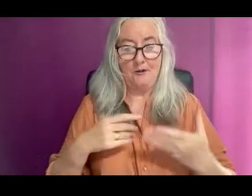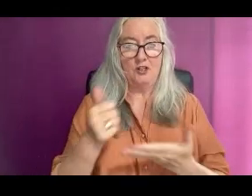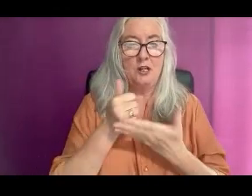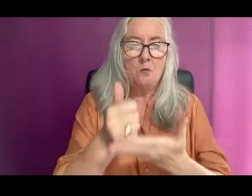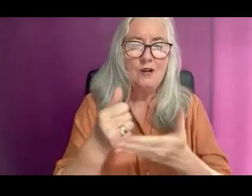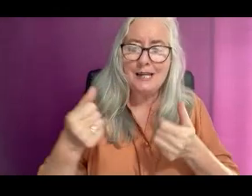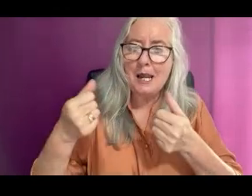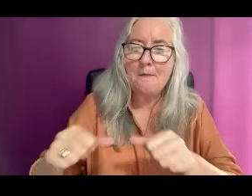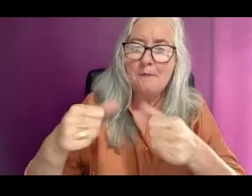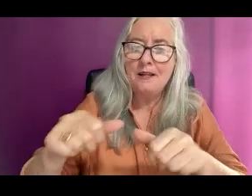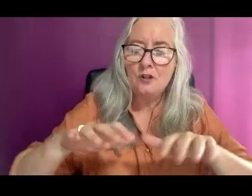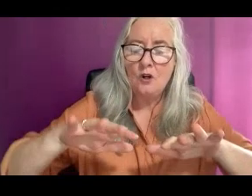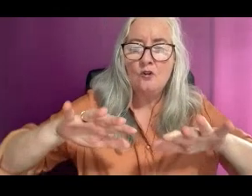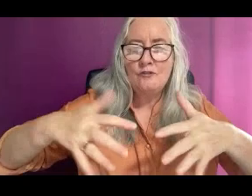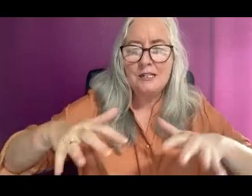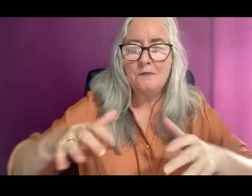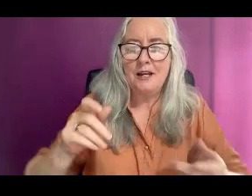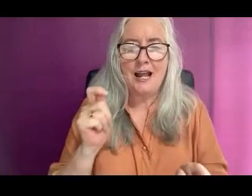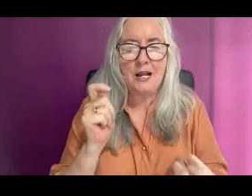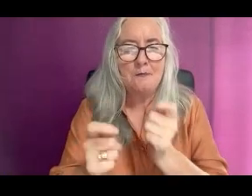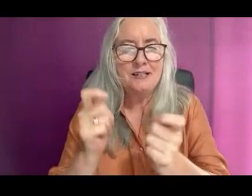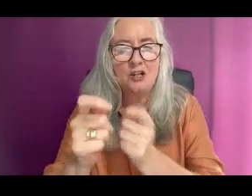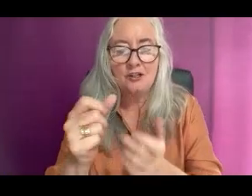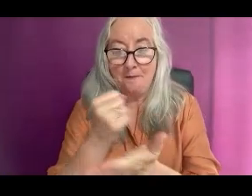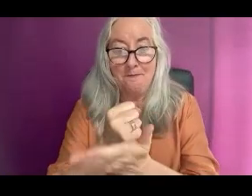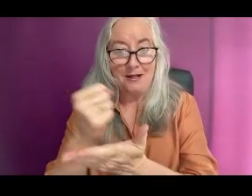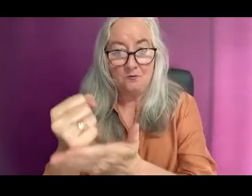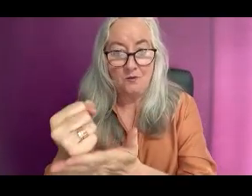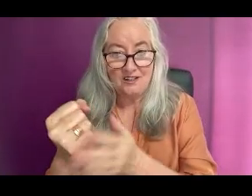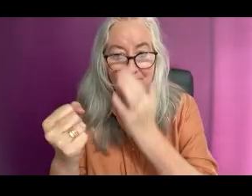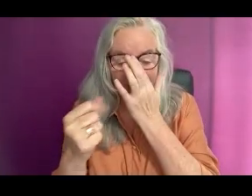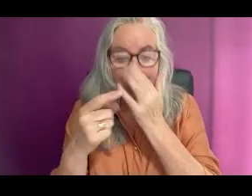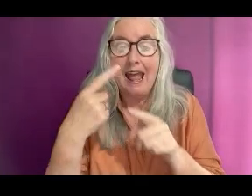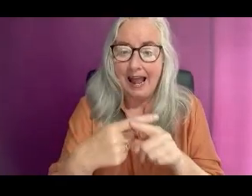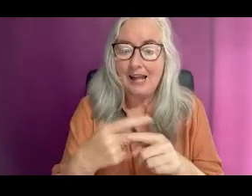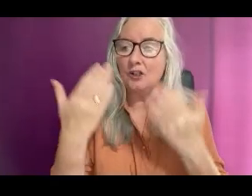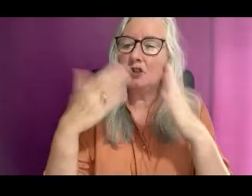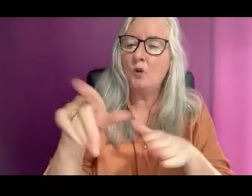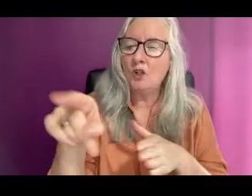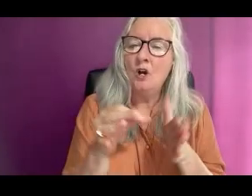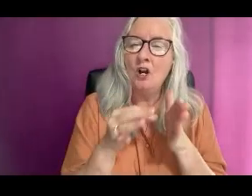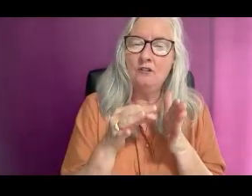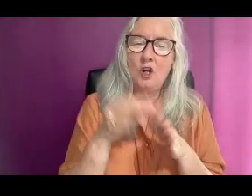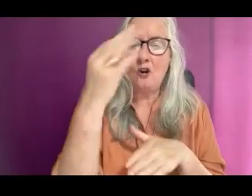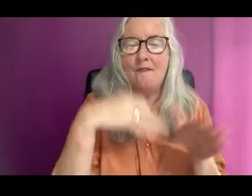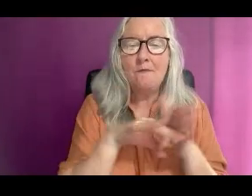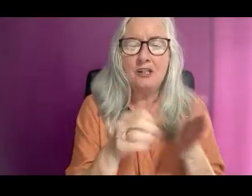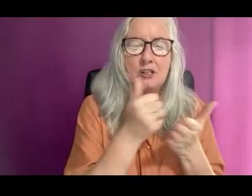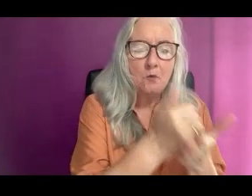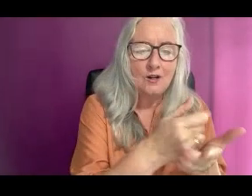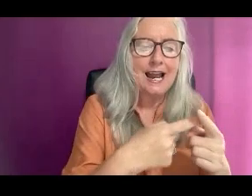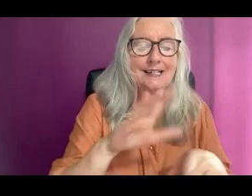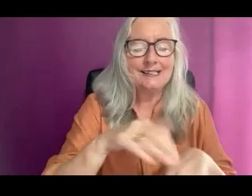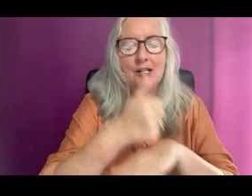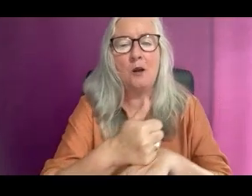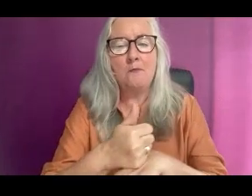the reasonable accommodation passport and also guide you around the government supports or setting up employee resource groups.